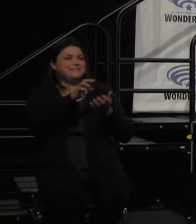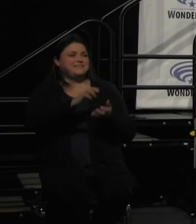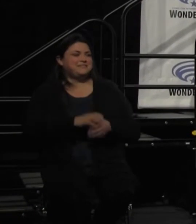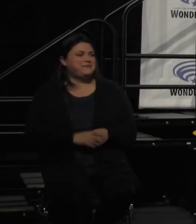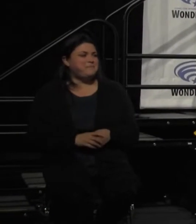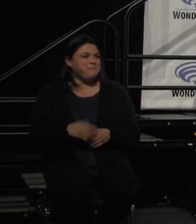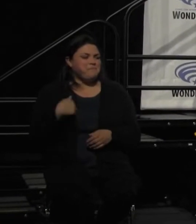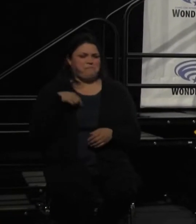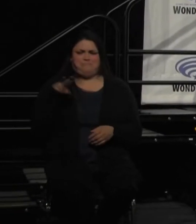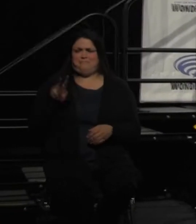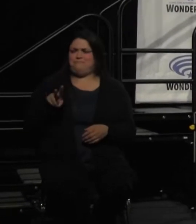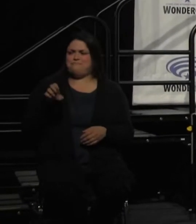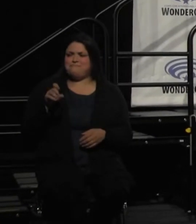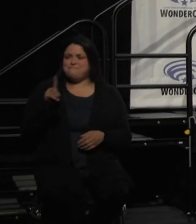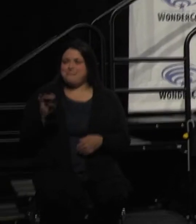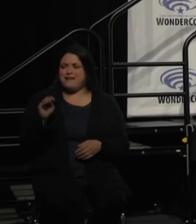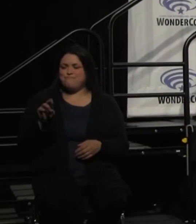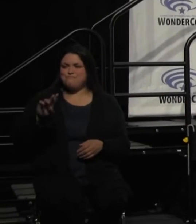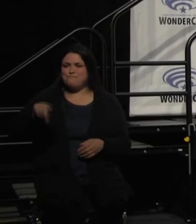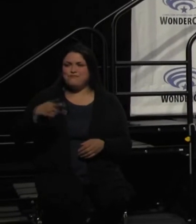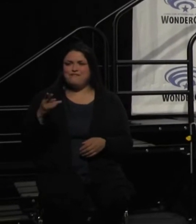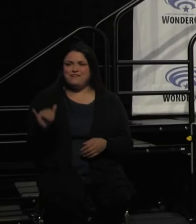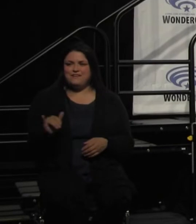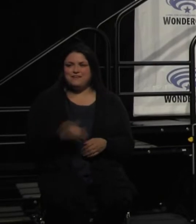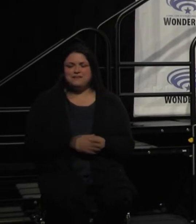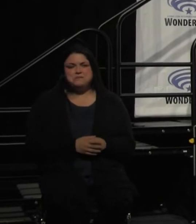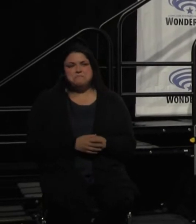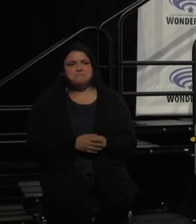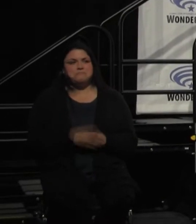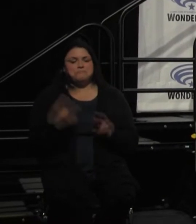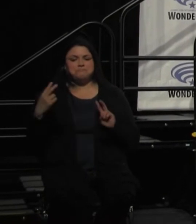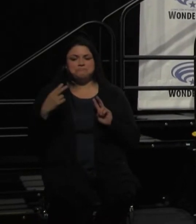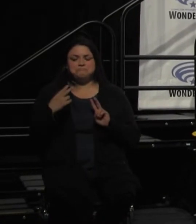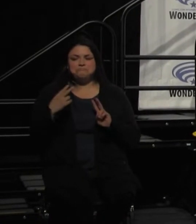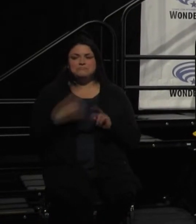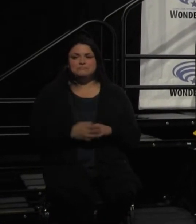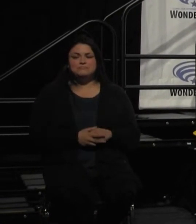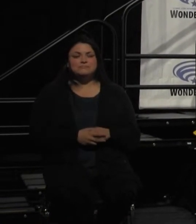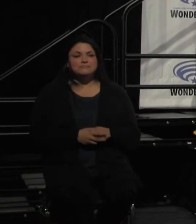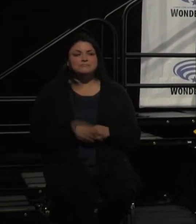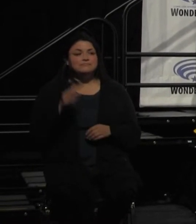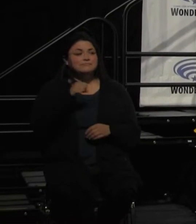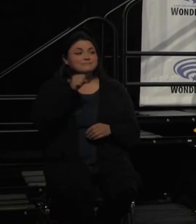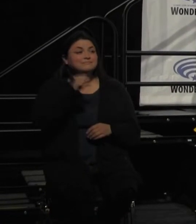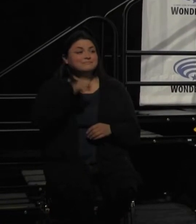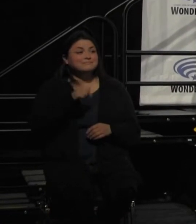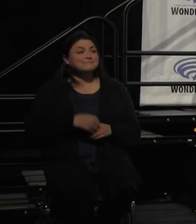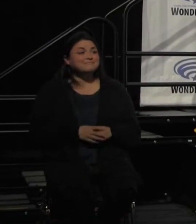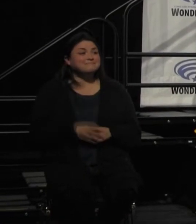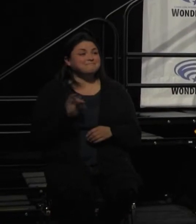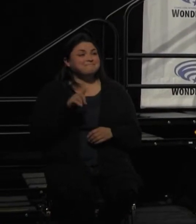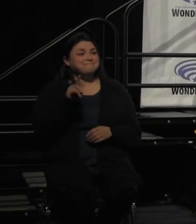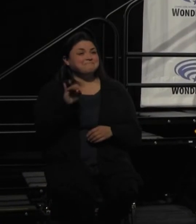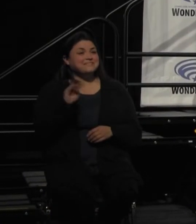And I'm looking at Eddie Murphy, and he's looking at me, yeah, Eddie